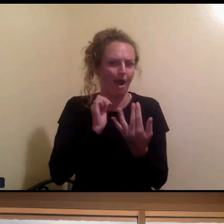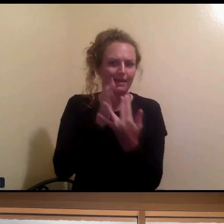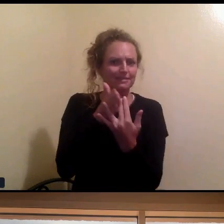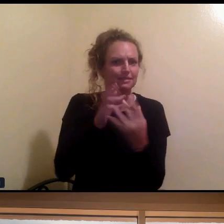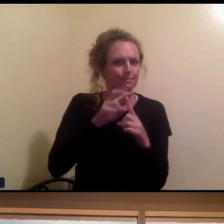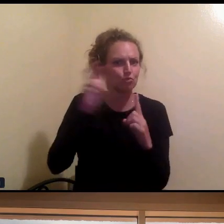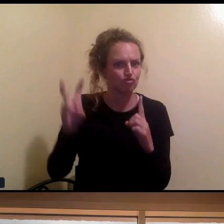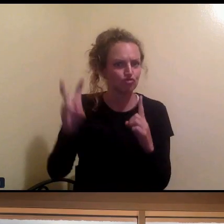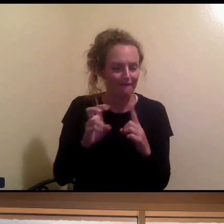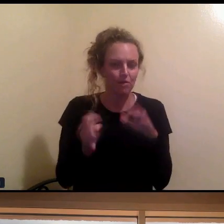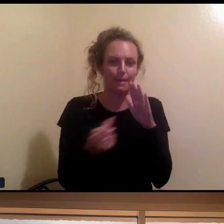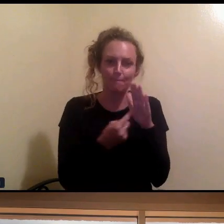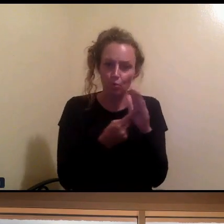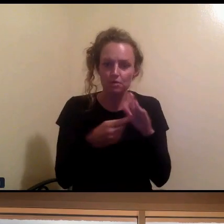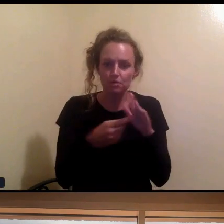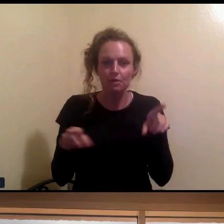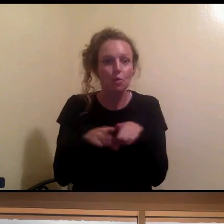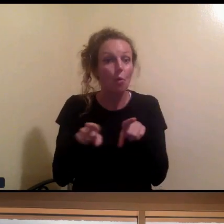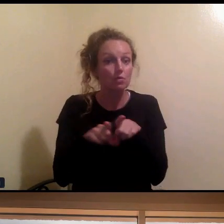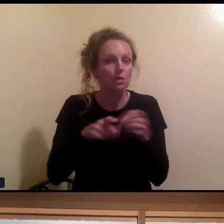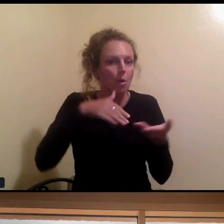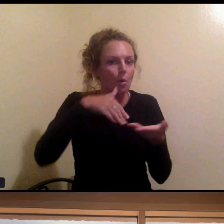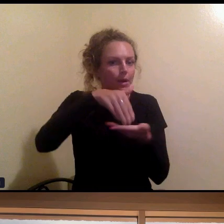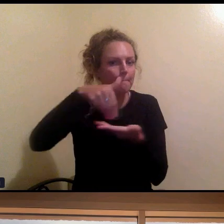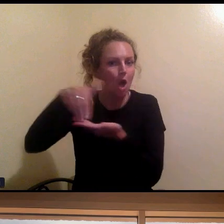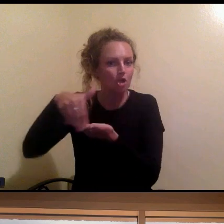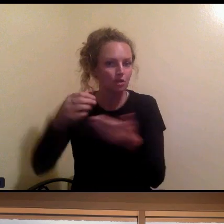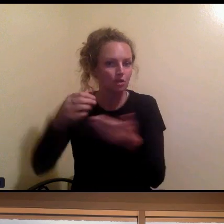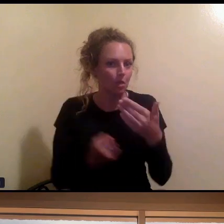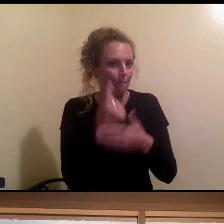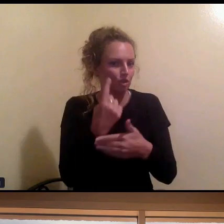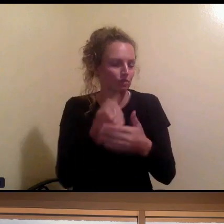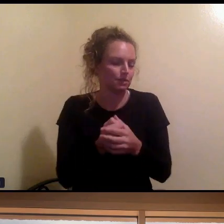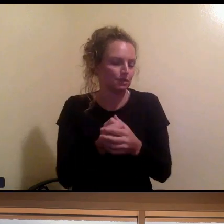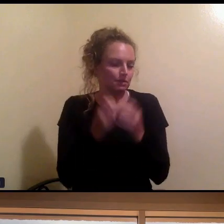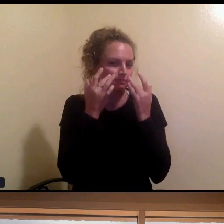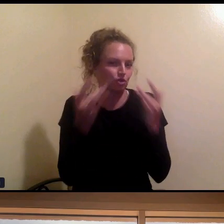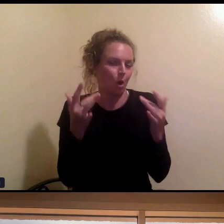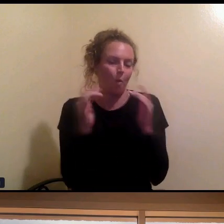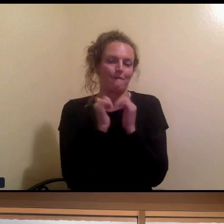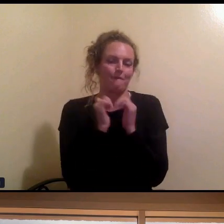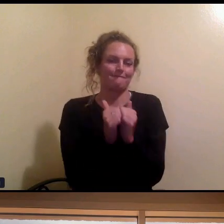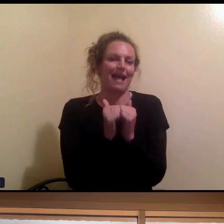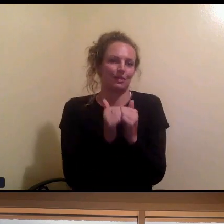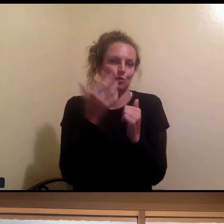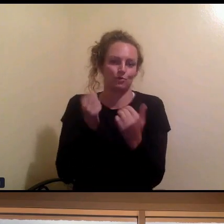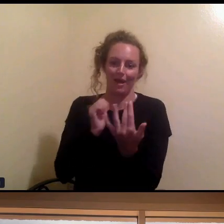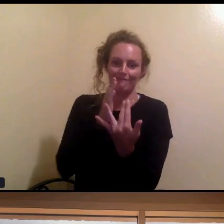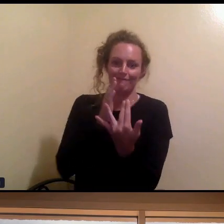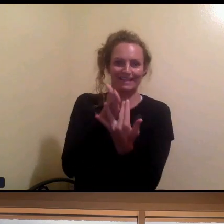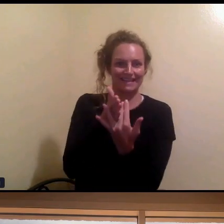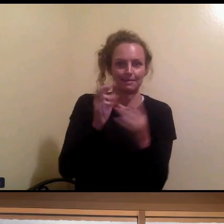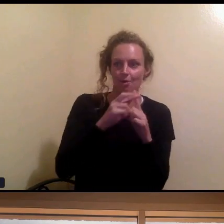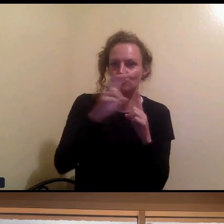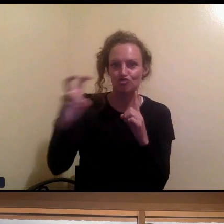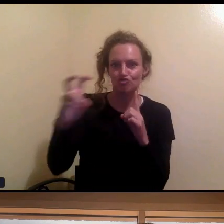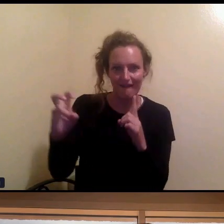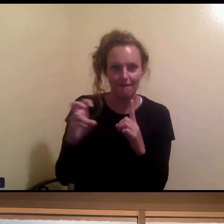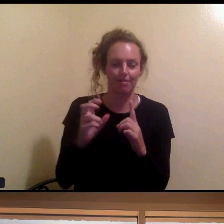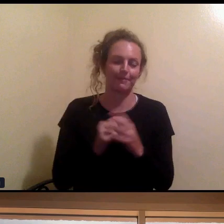up that hopefully sort of demonstrate the value in having accessible travel and tourism. And we're also